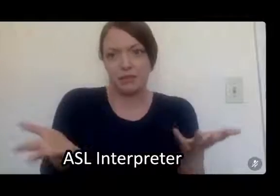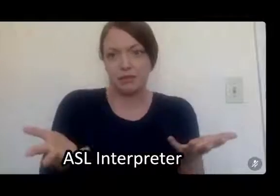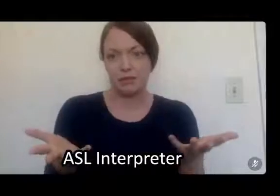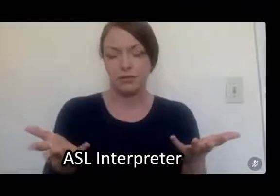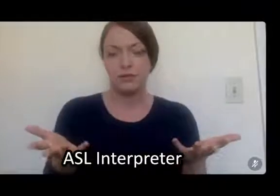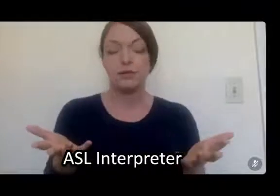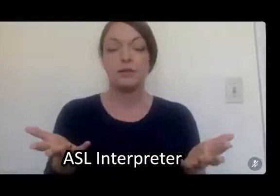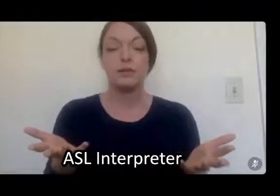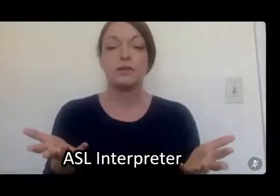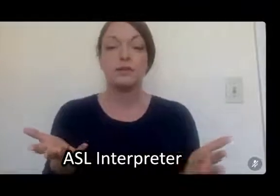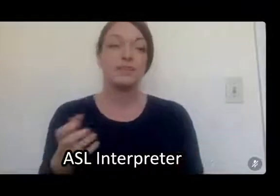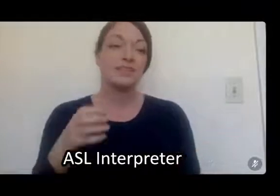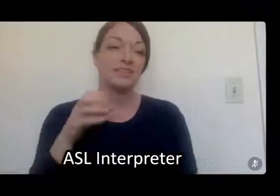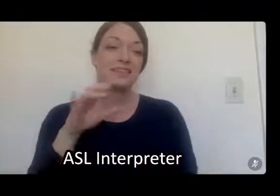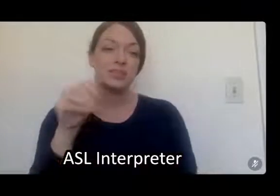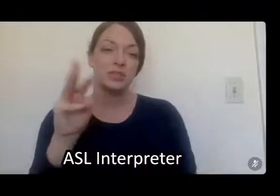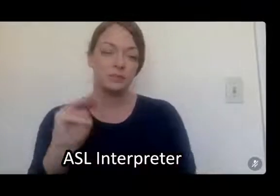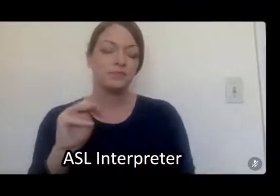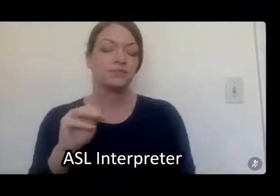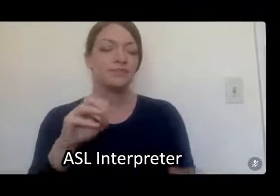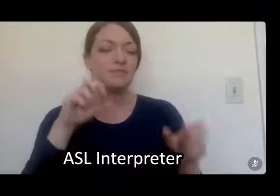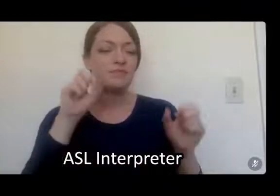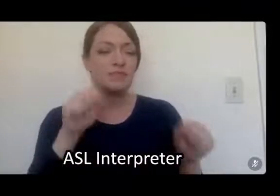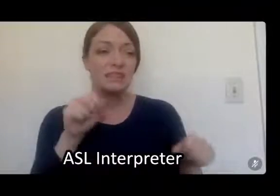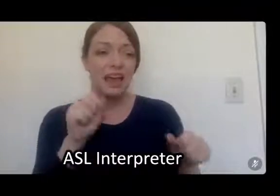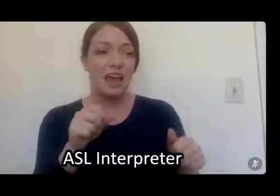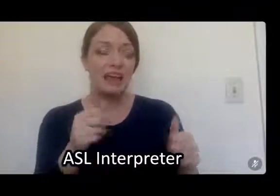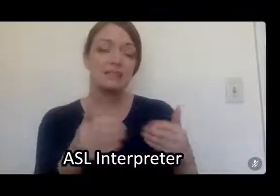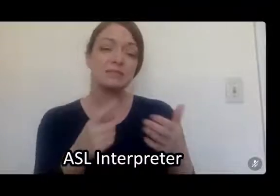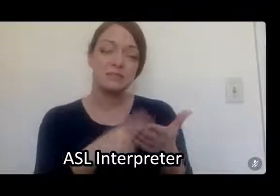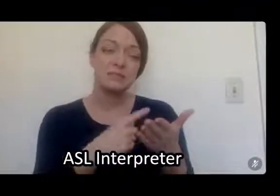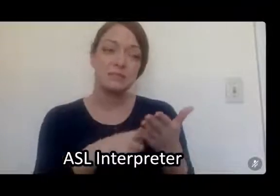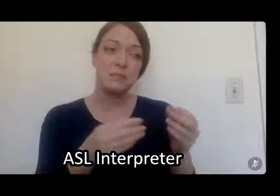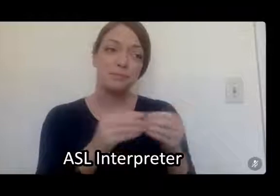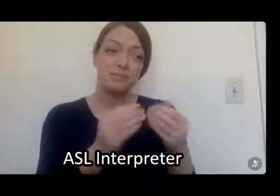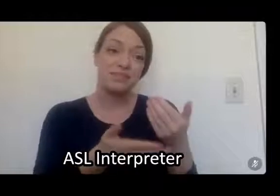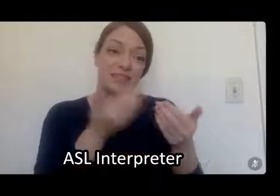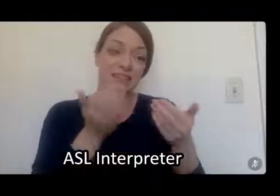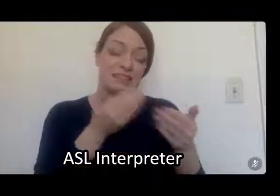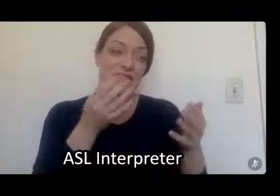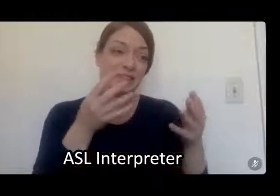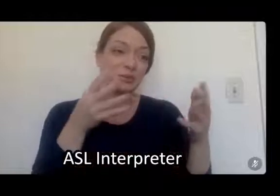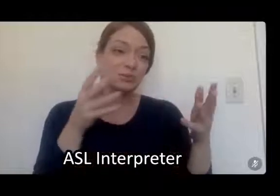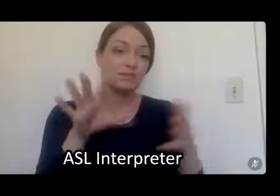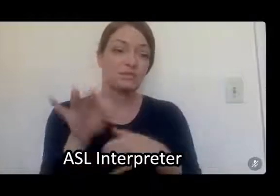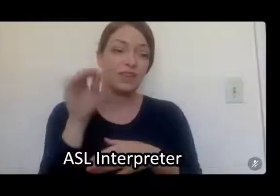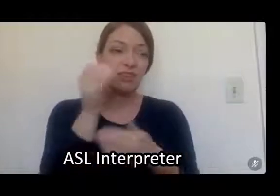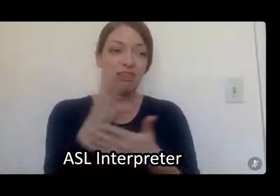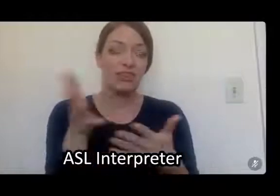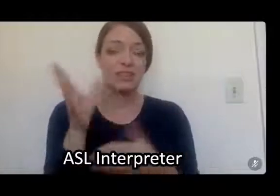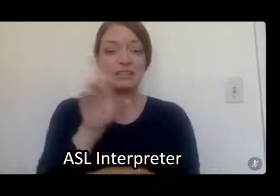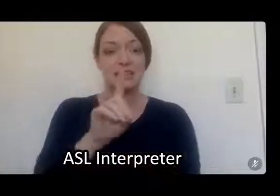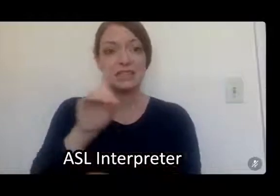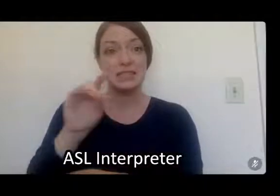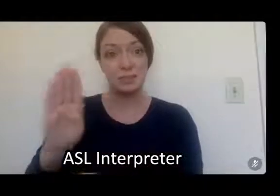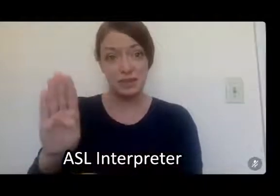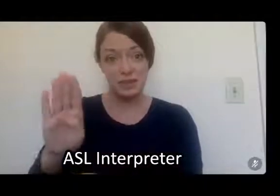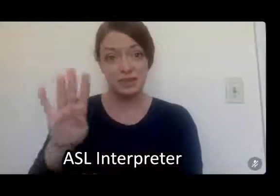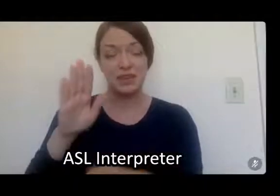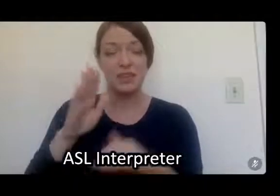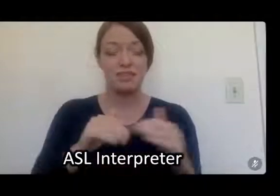easier to navigate the headings on D&D Beyond rather than the chat and Discord? It is for